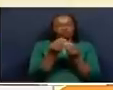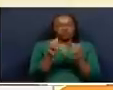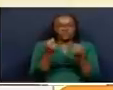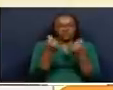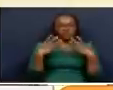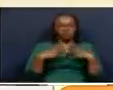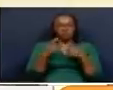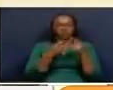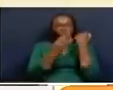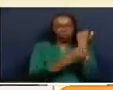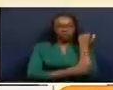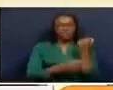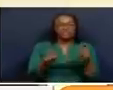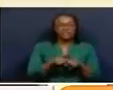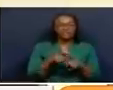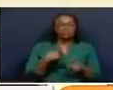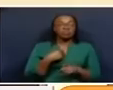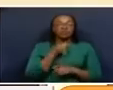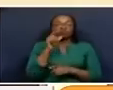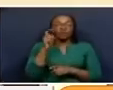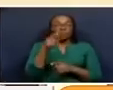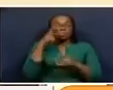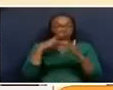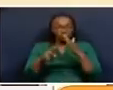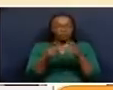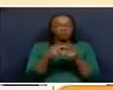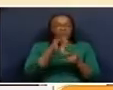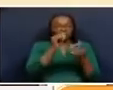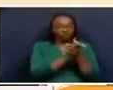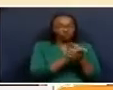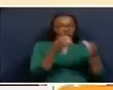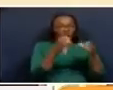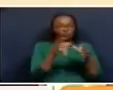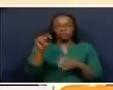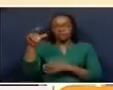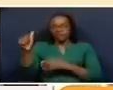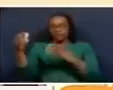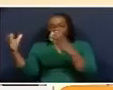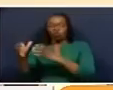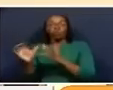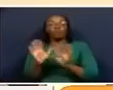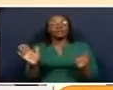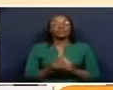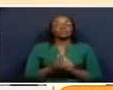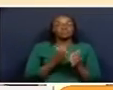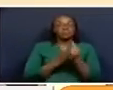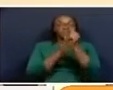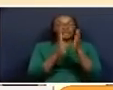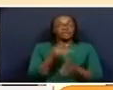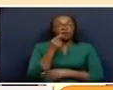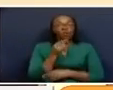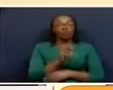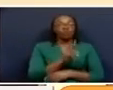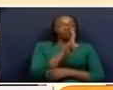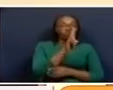be told, I don't have to be a Jewish prophet. The truth is Jubilites, Nazarites. And the leaders are Raila